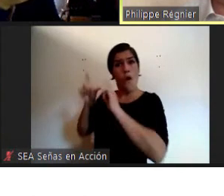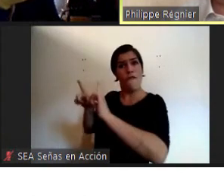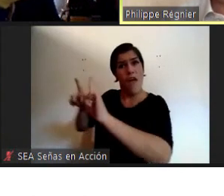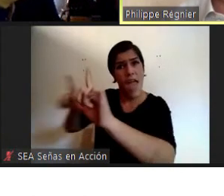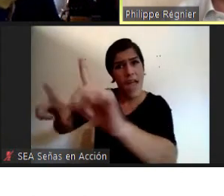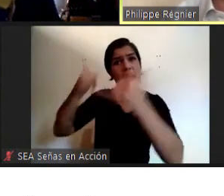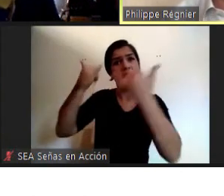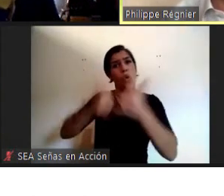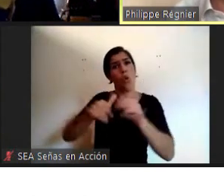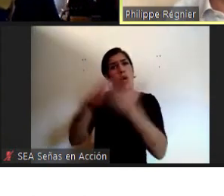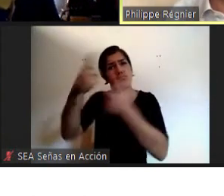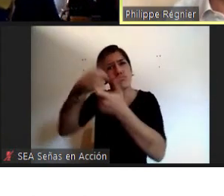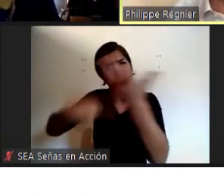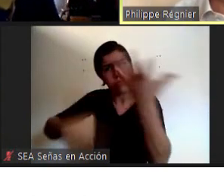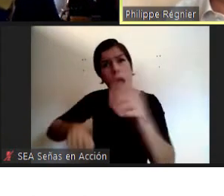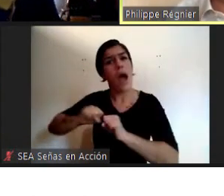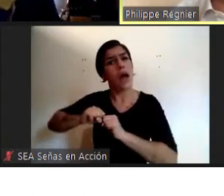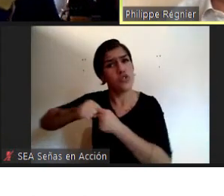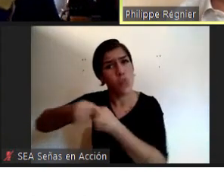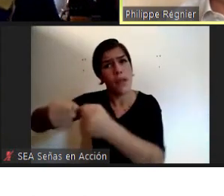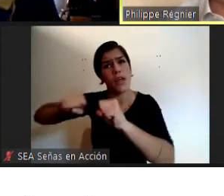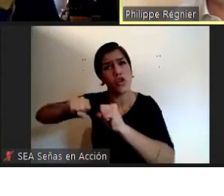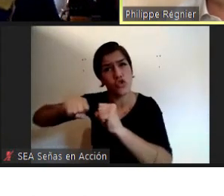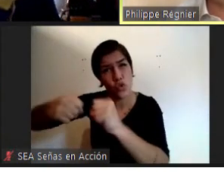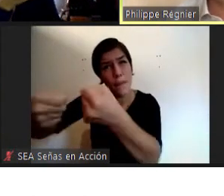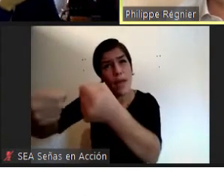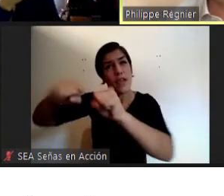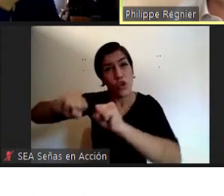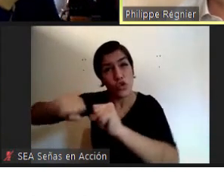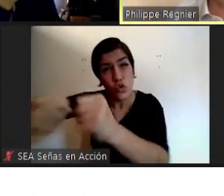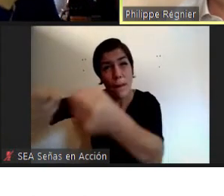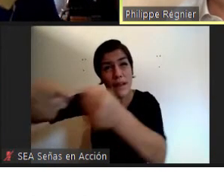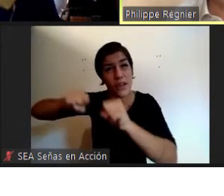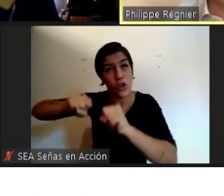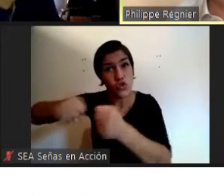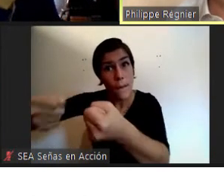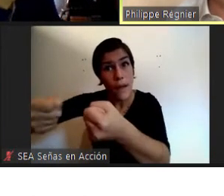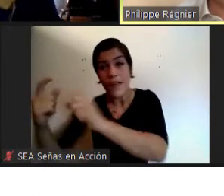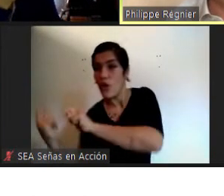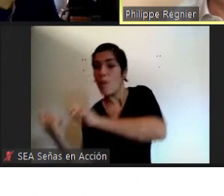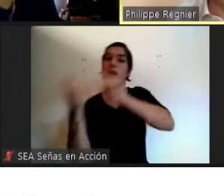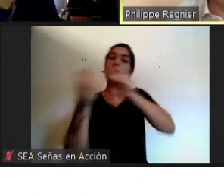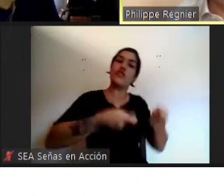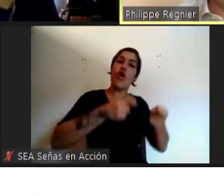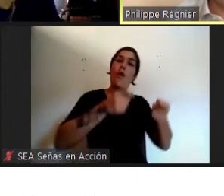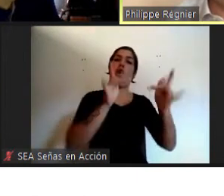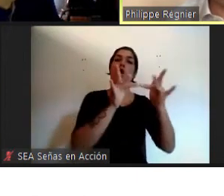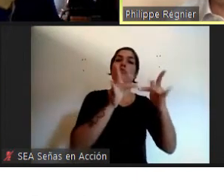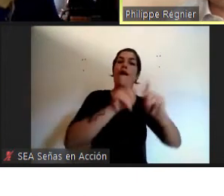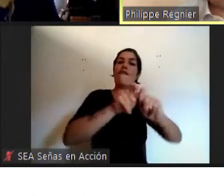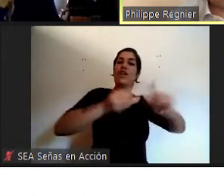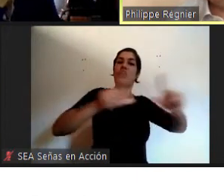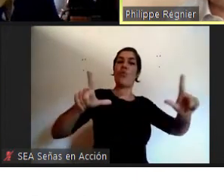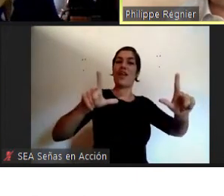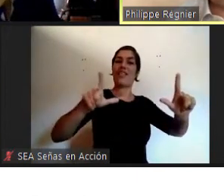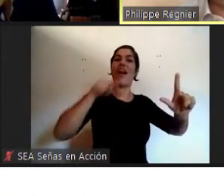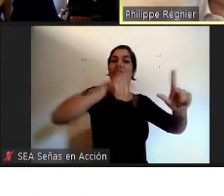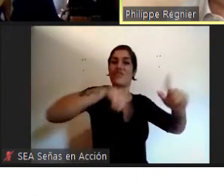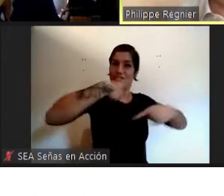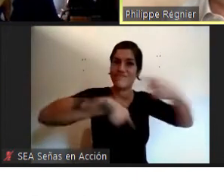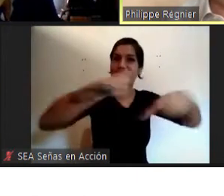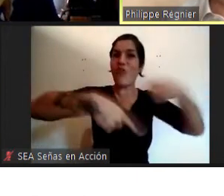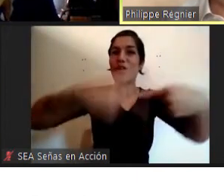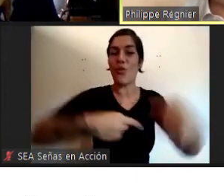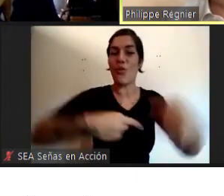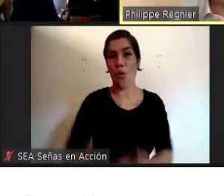that got canceled, and we have virtually so access to creations of artists based on